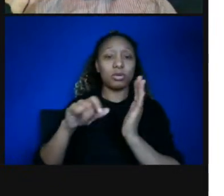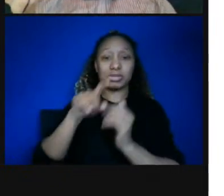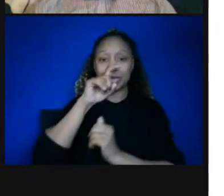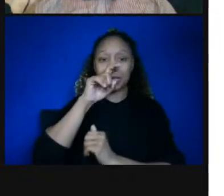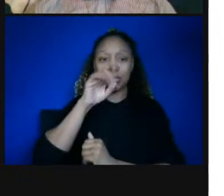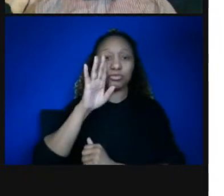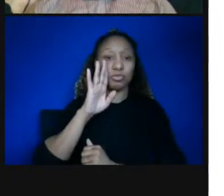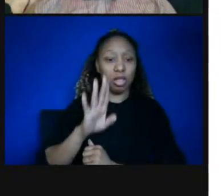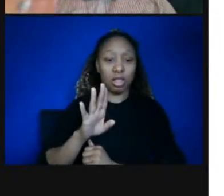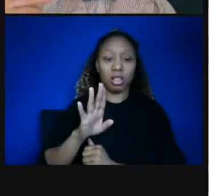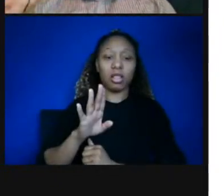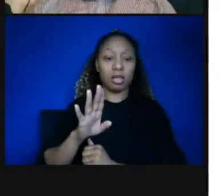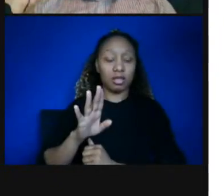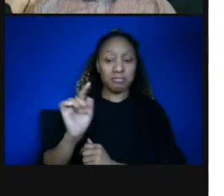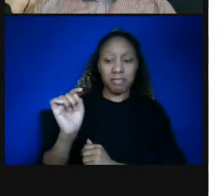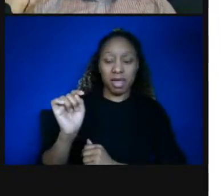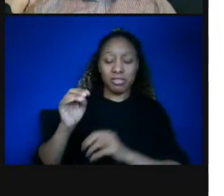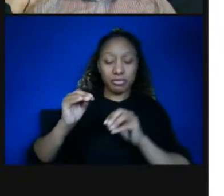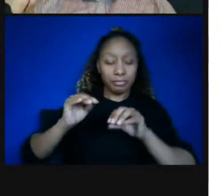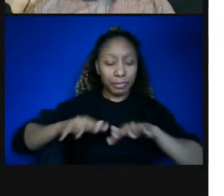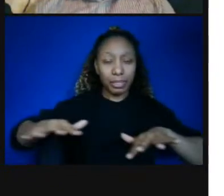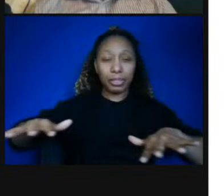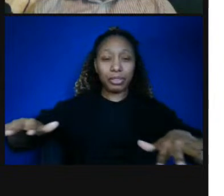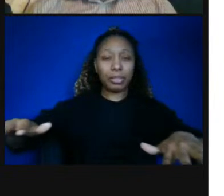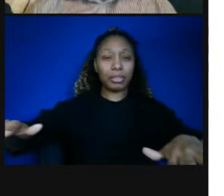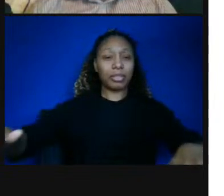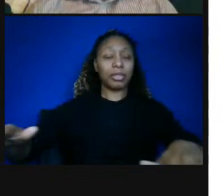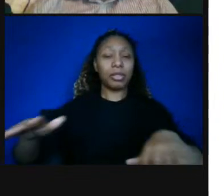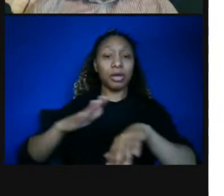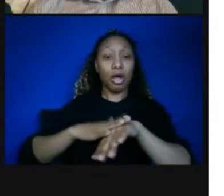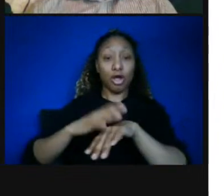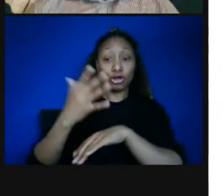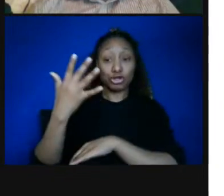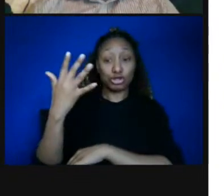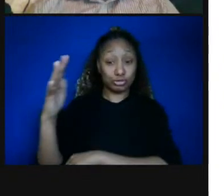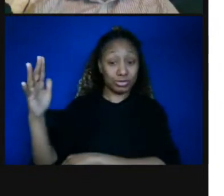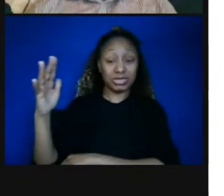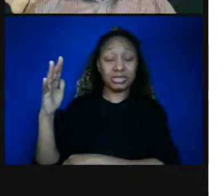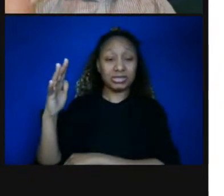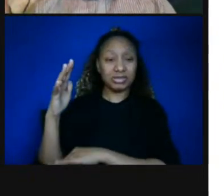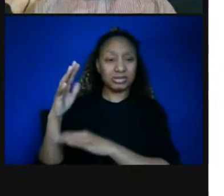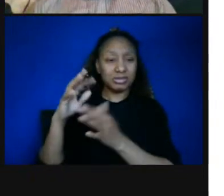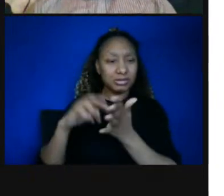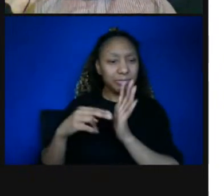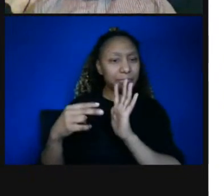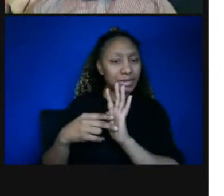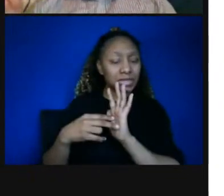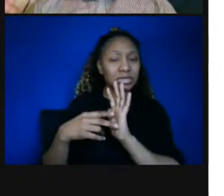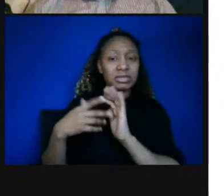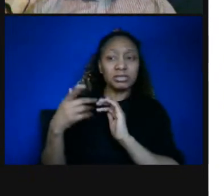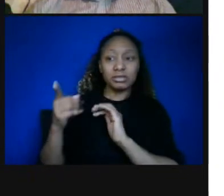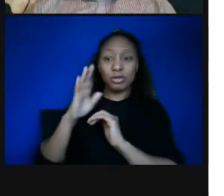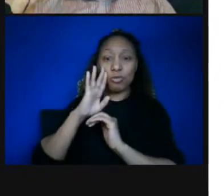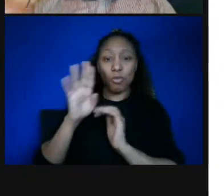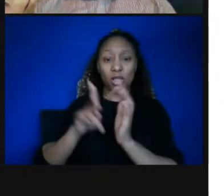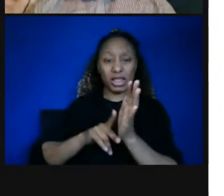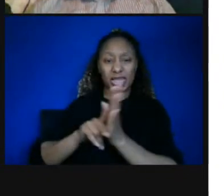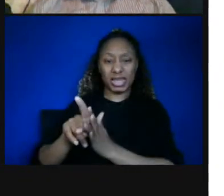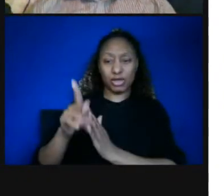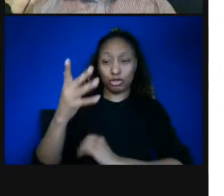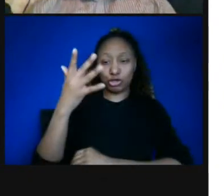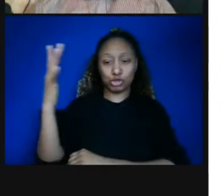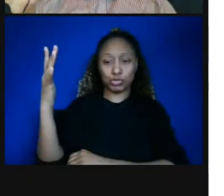will even have the ability for peeing on trees, urinating on trees, will kill the tree over time because